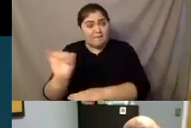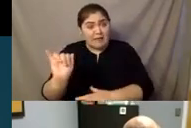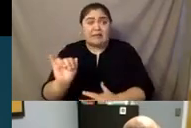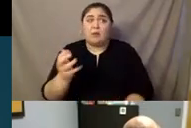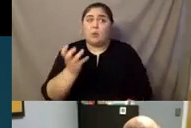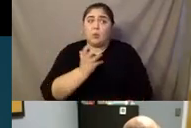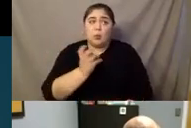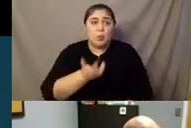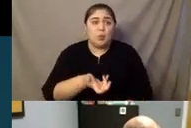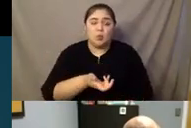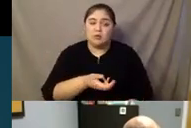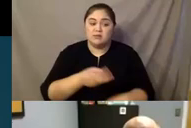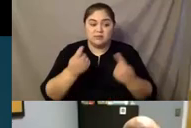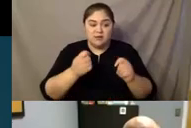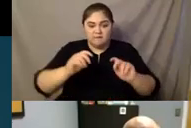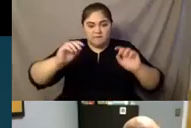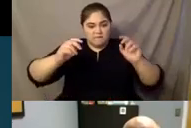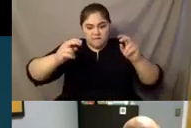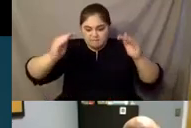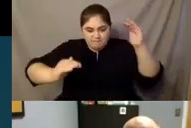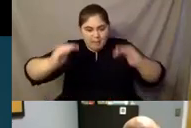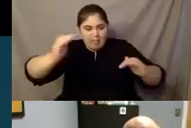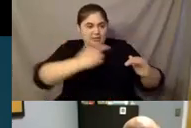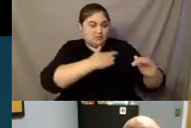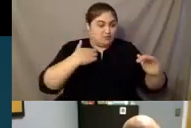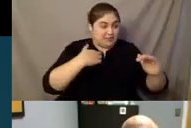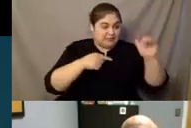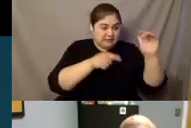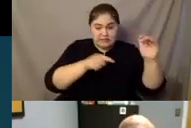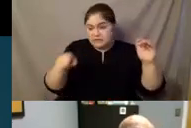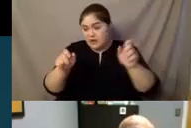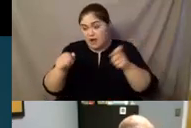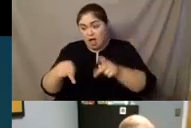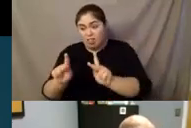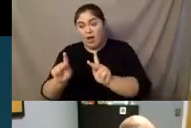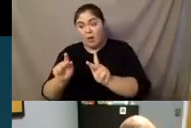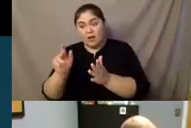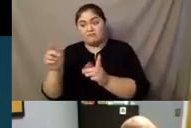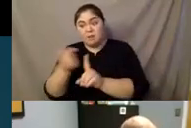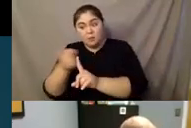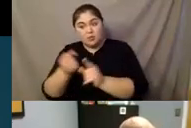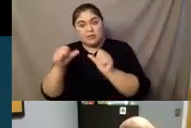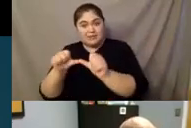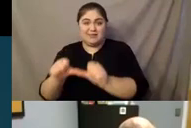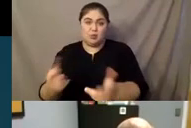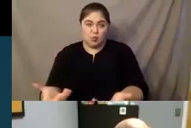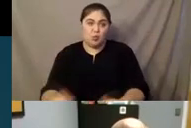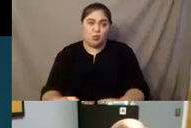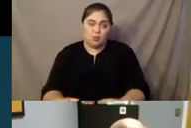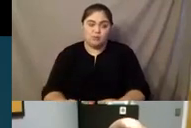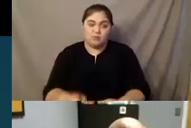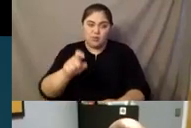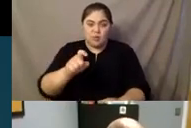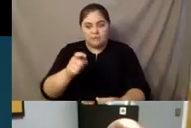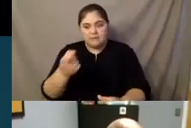really balancing that risk versus continuing to allow any sort of victimization to occur. We have to take those into account